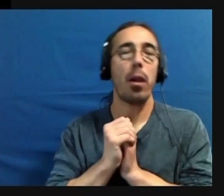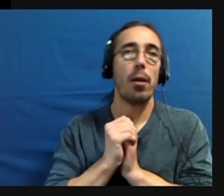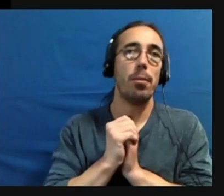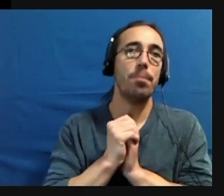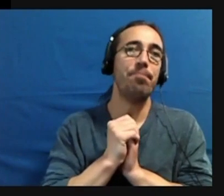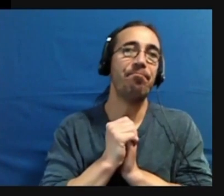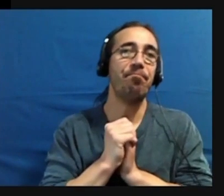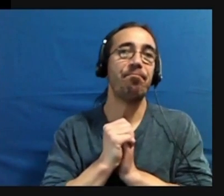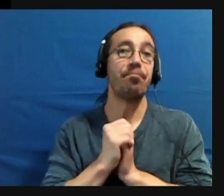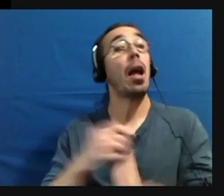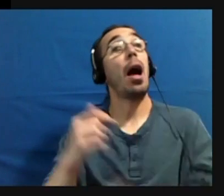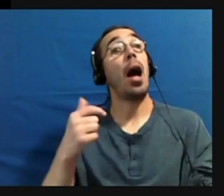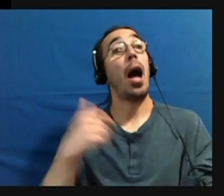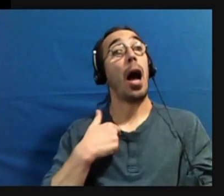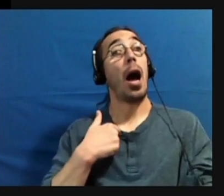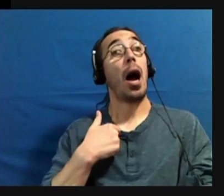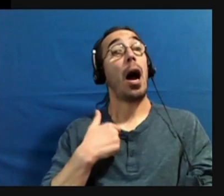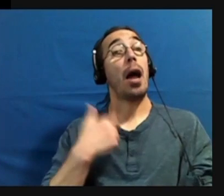I think that